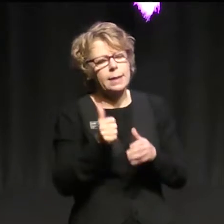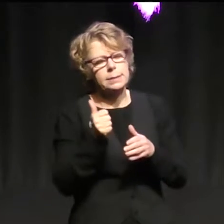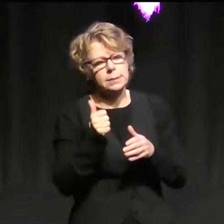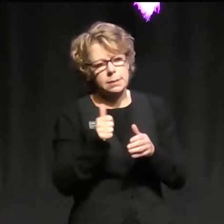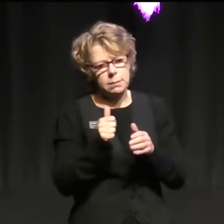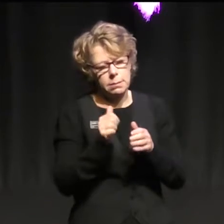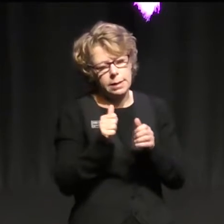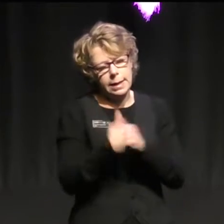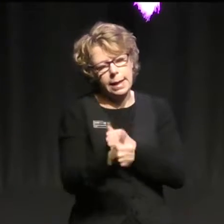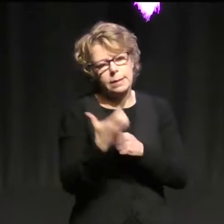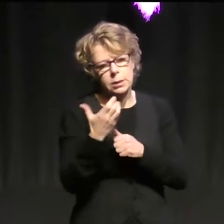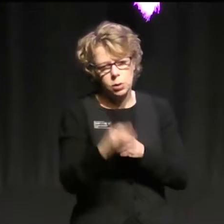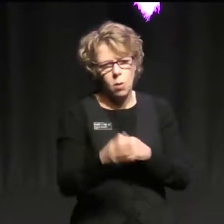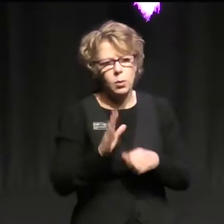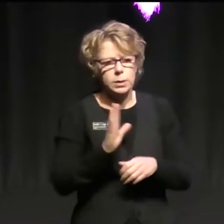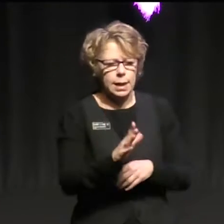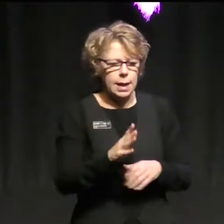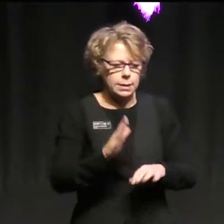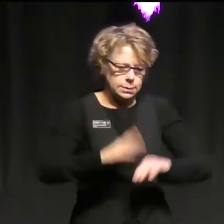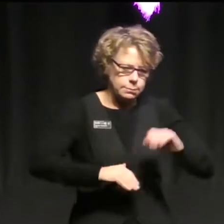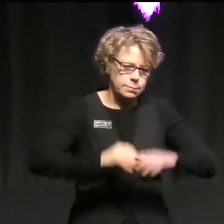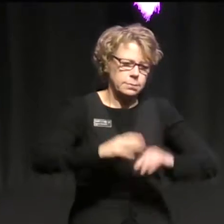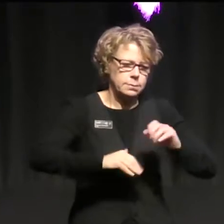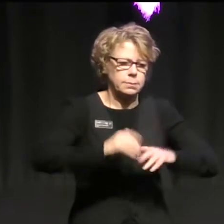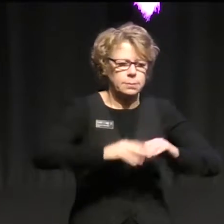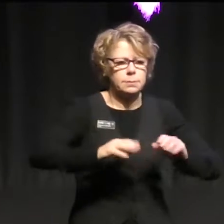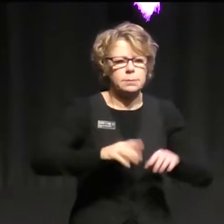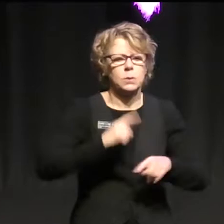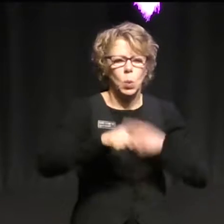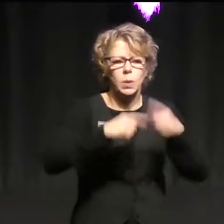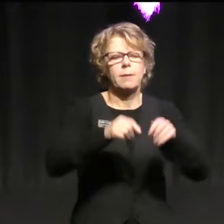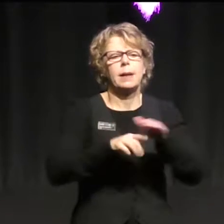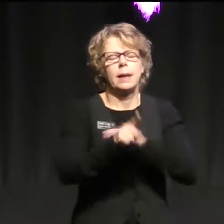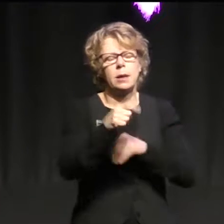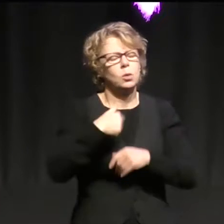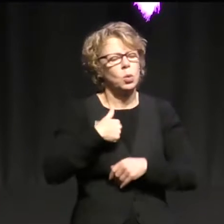managerial capabilities, I don't think there's any looking back.